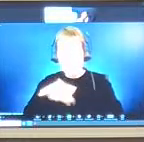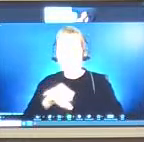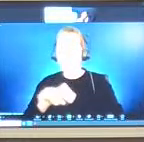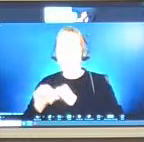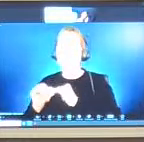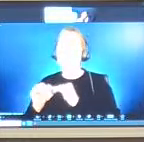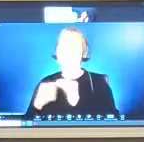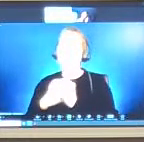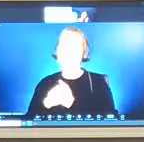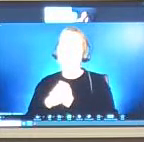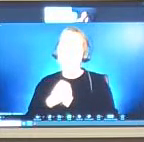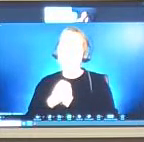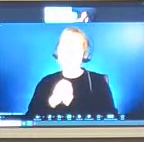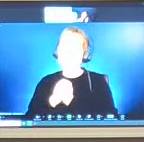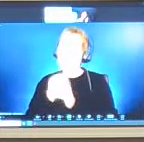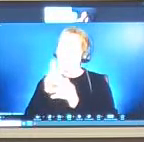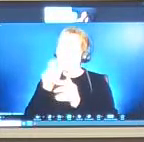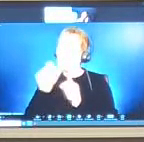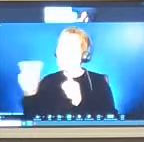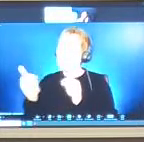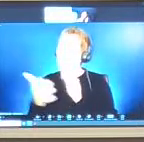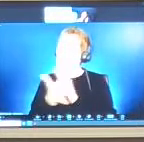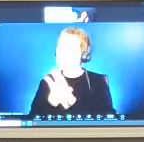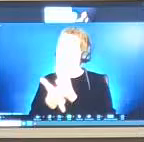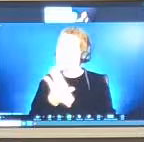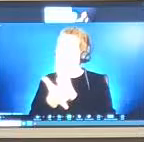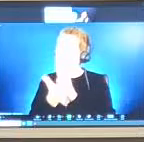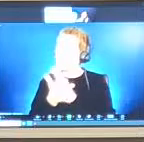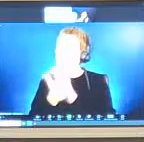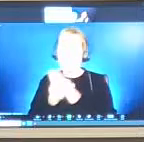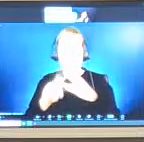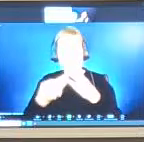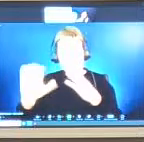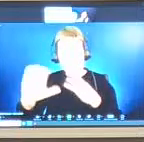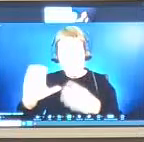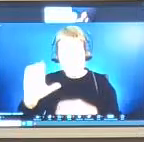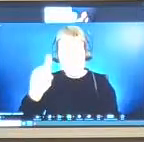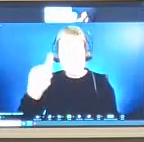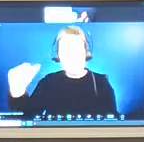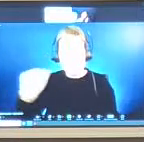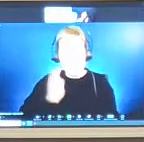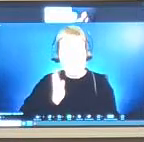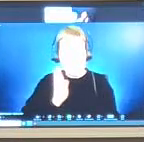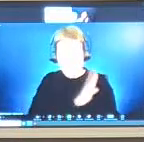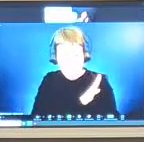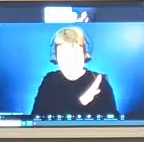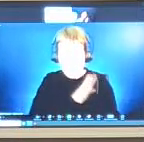I'm leaving out for a lot of people, but Charleston Disability Board. Disabilities is Board. there.